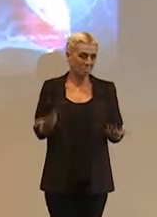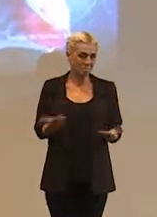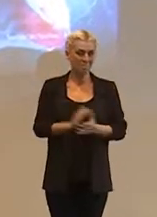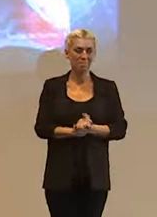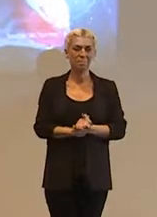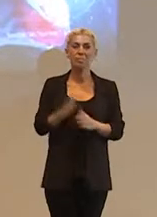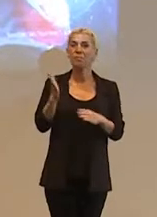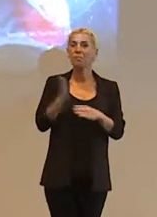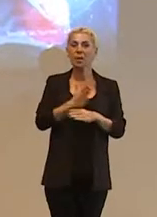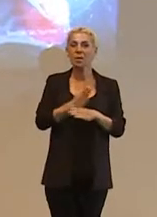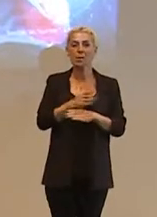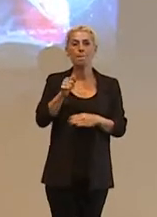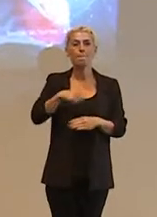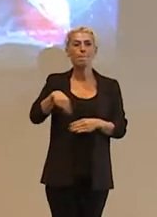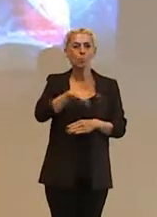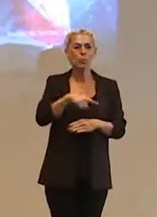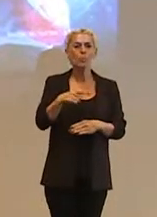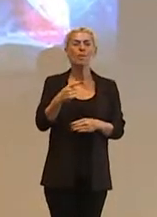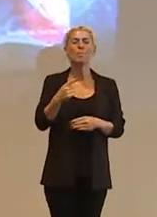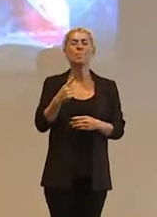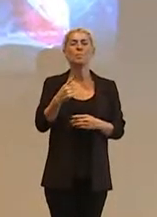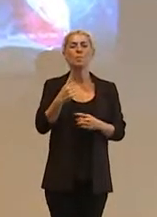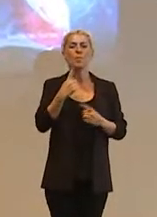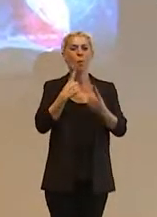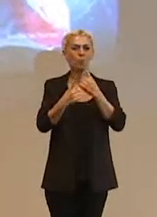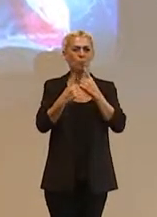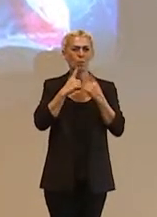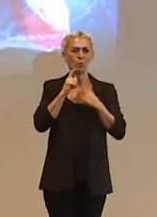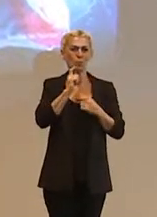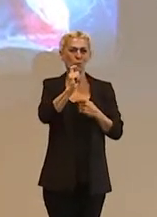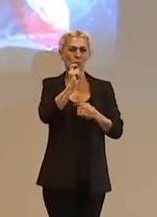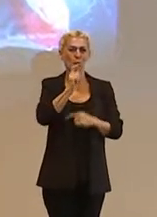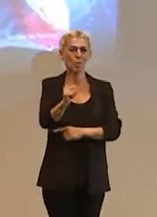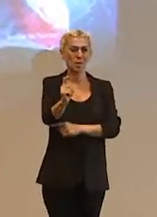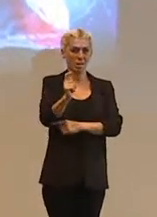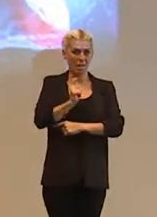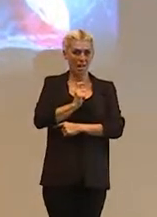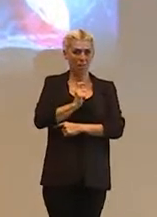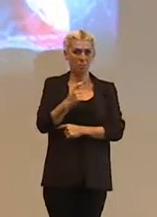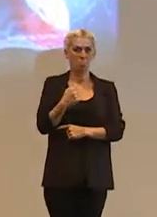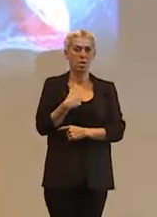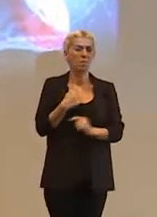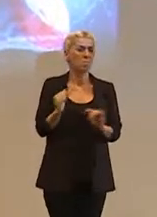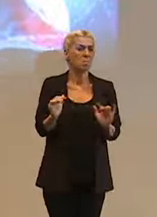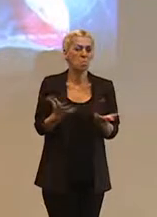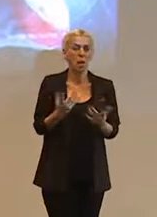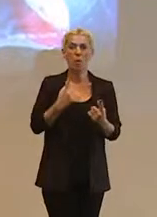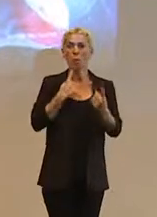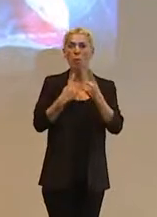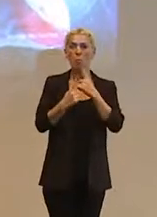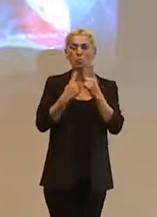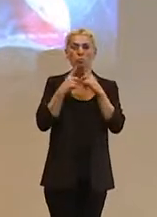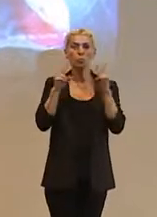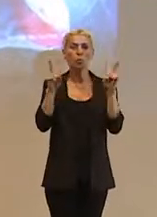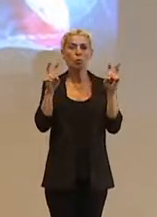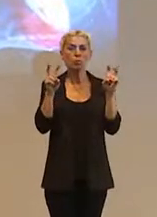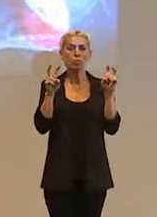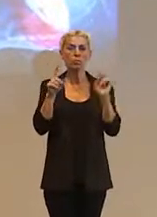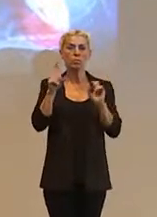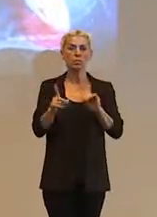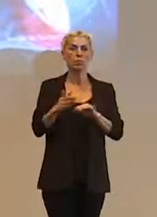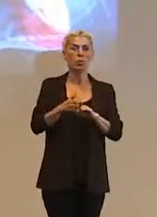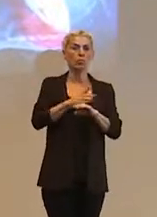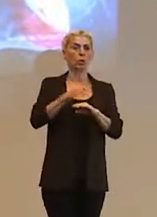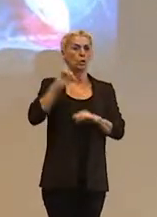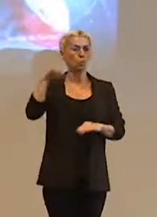i'm delighted and very excited to be here because when i was approached by the foundation for